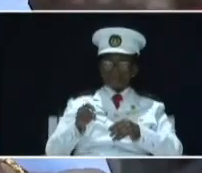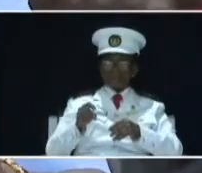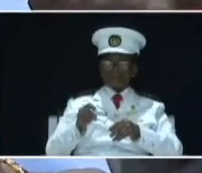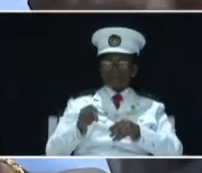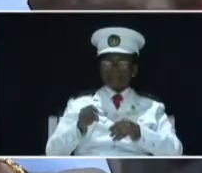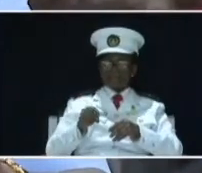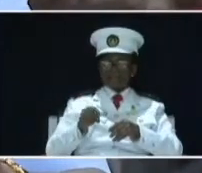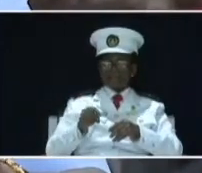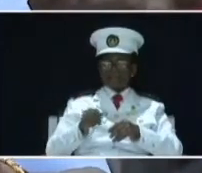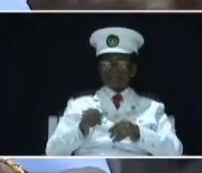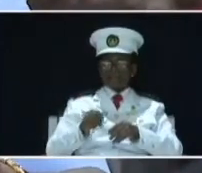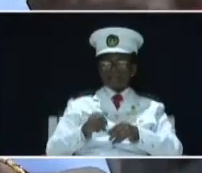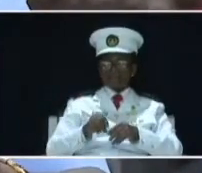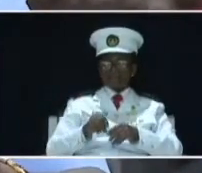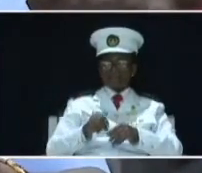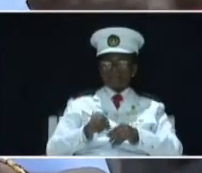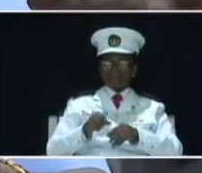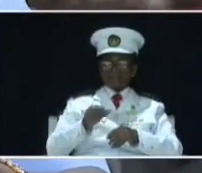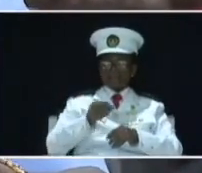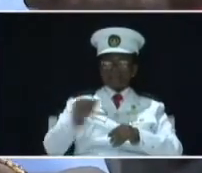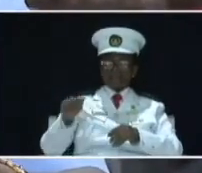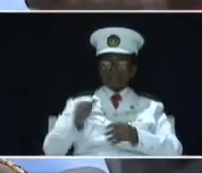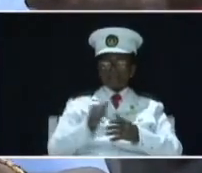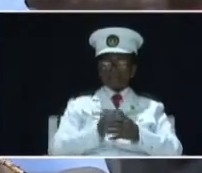Oh, amen.